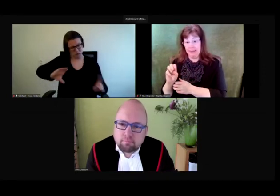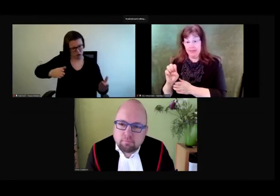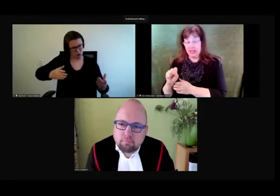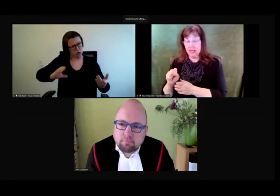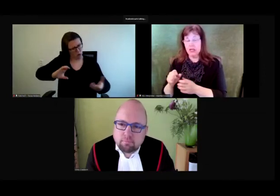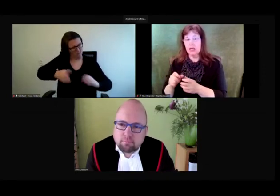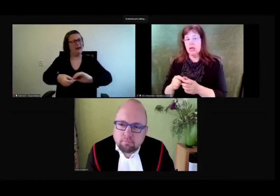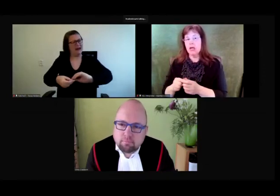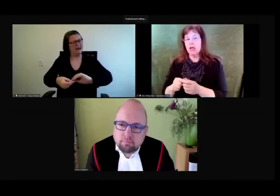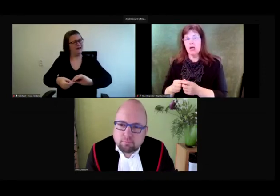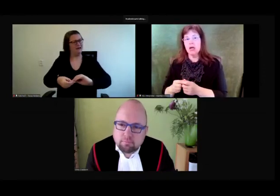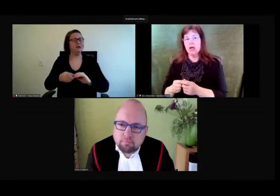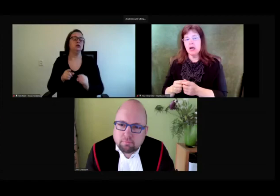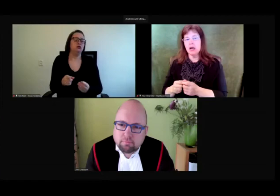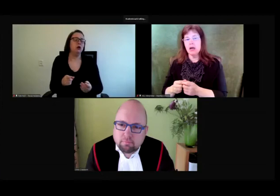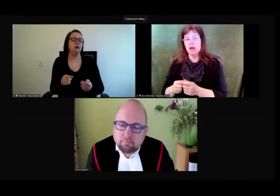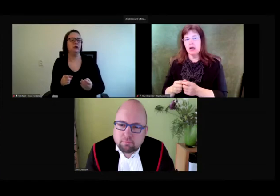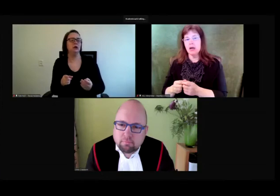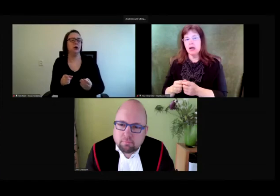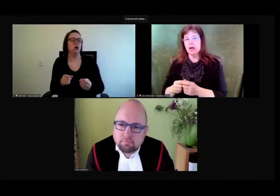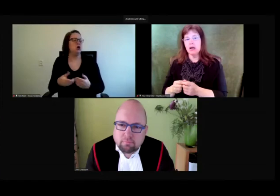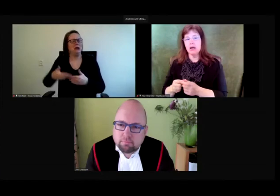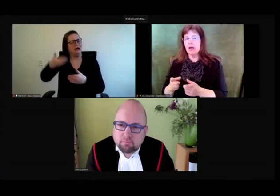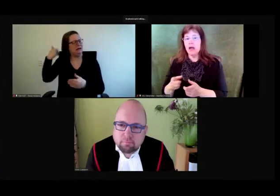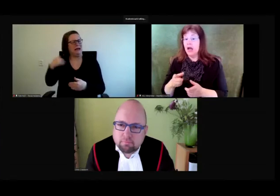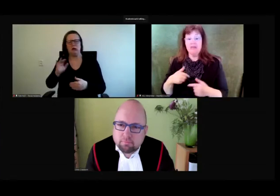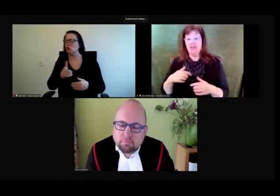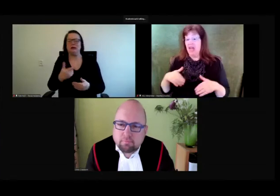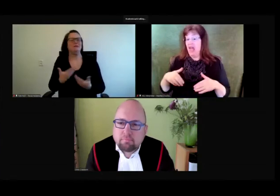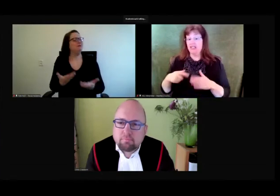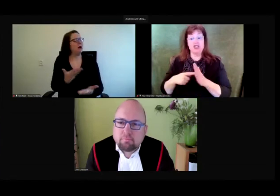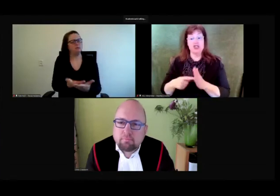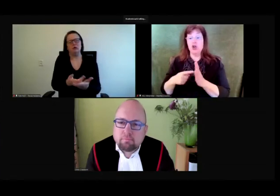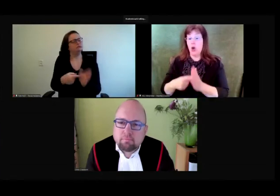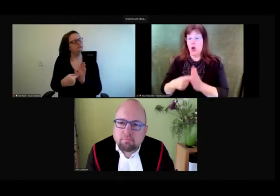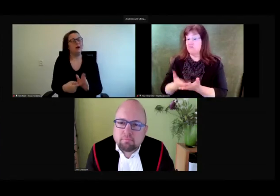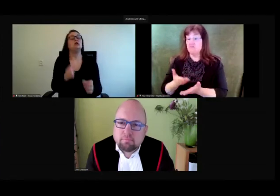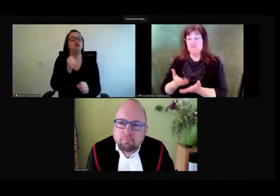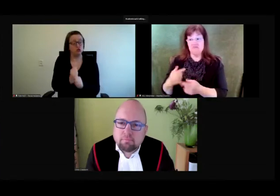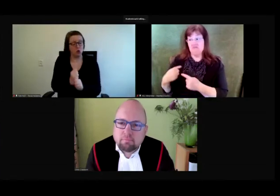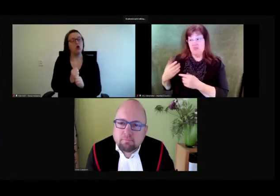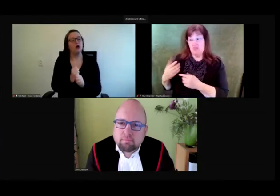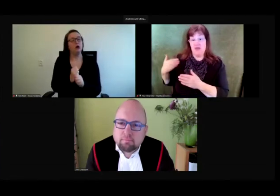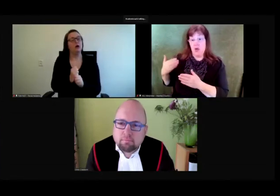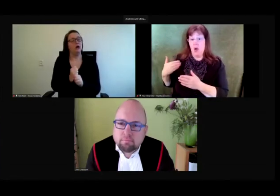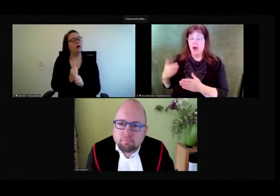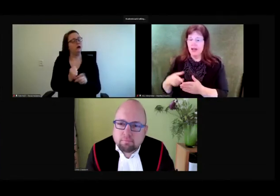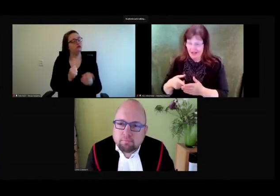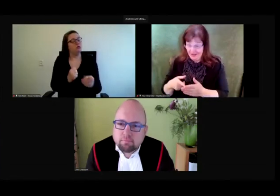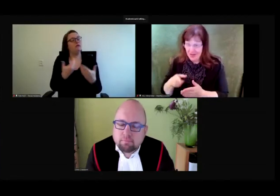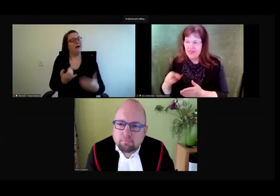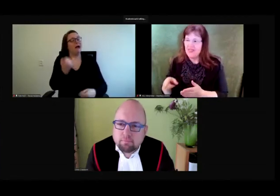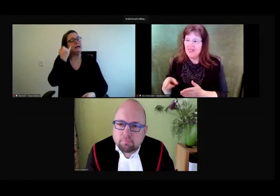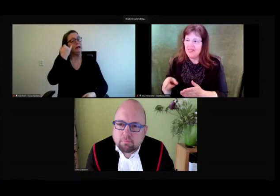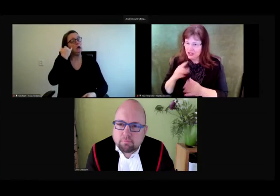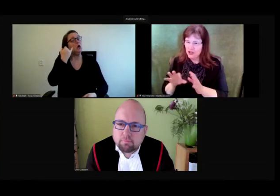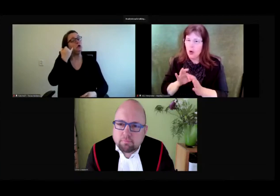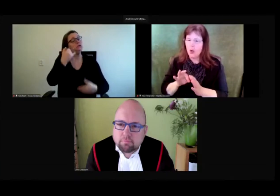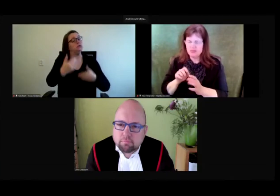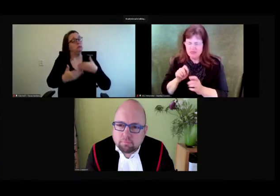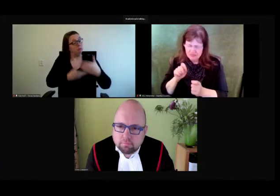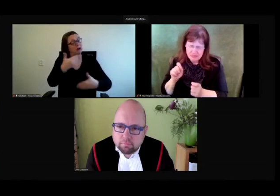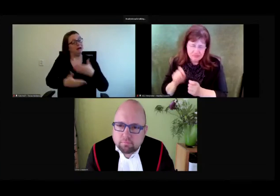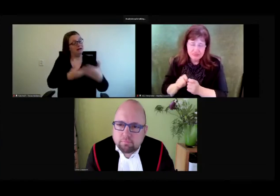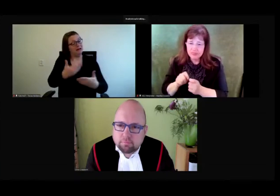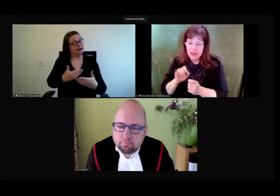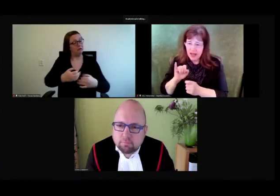hasn't been shown so much before, but nevertheless they chose quite iconic descriptions to describe the